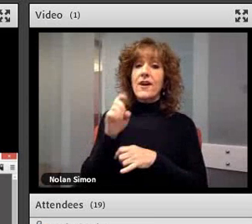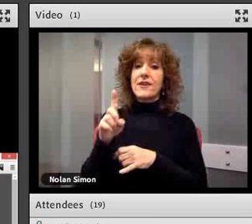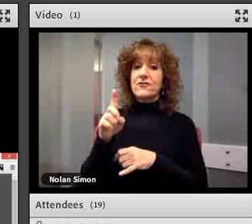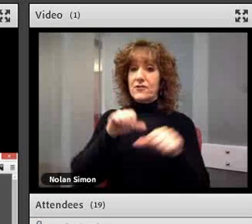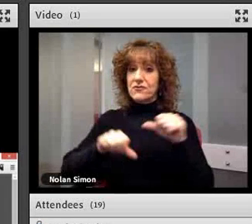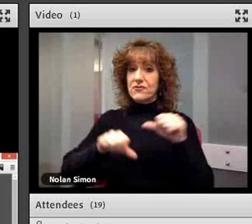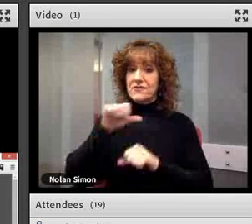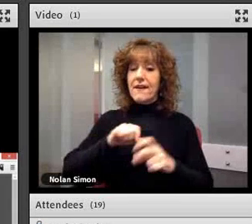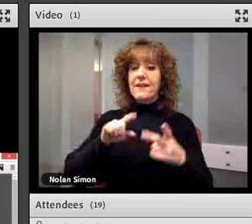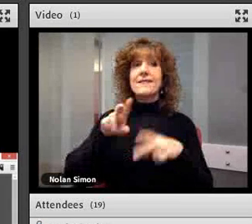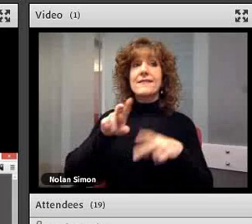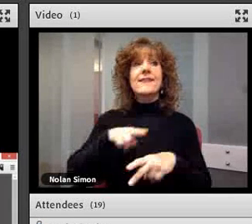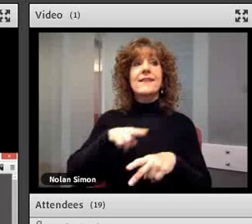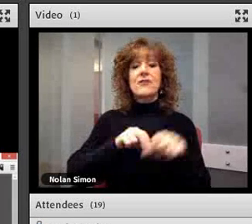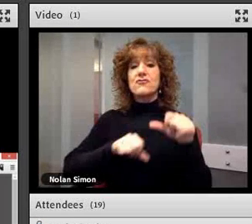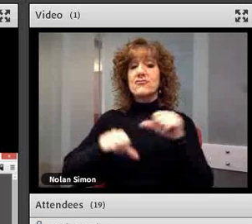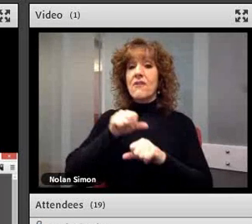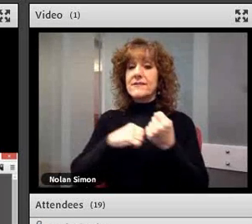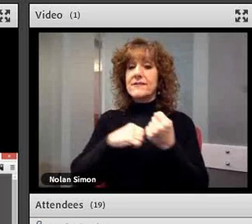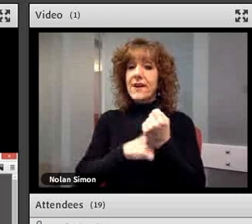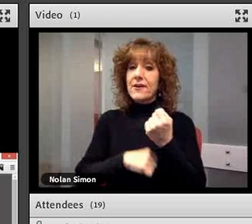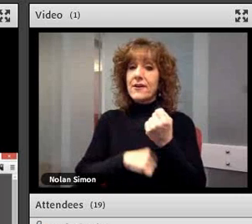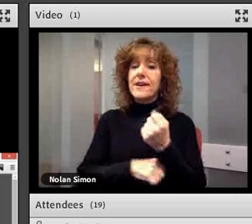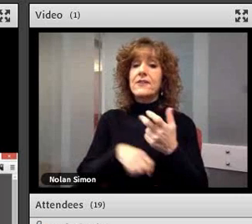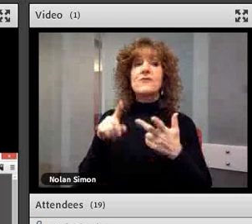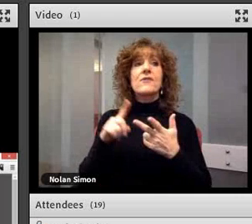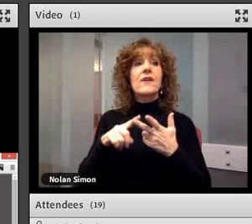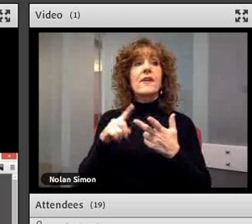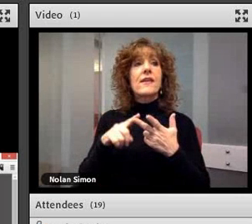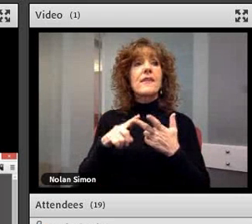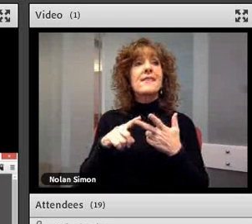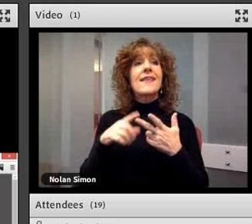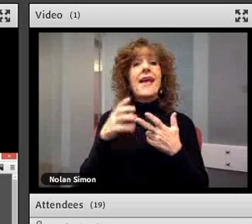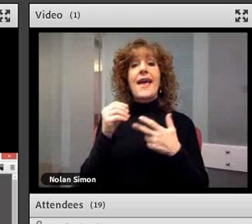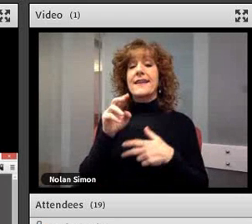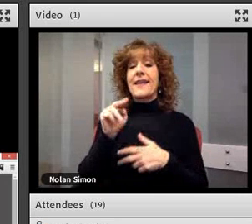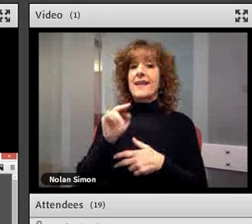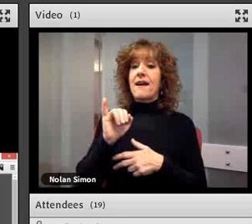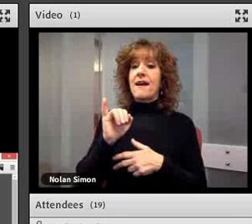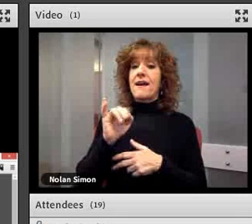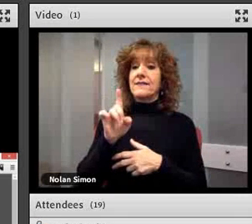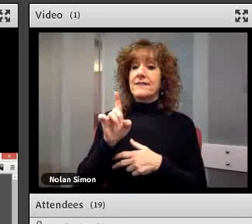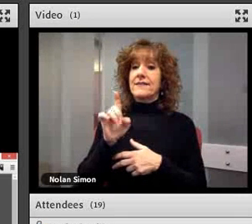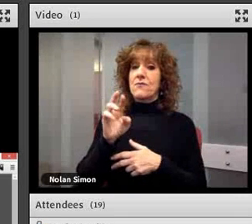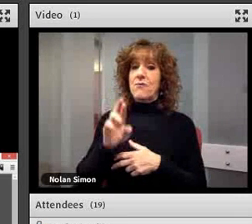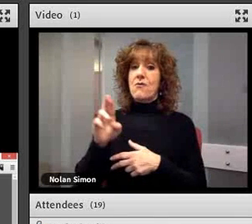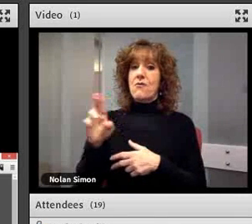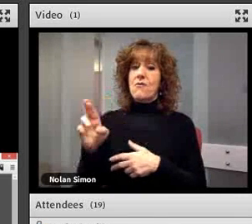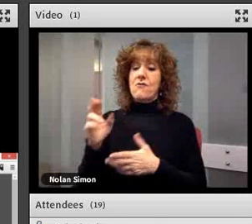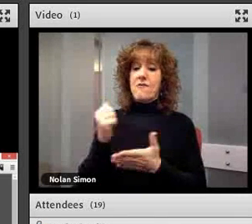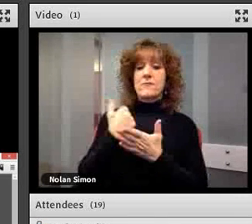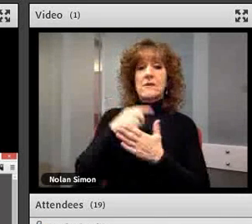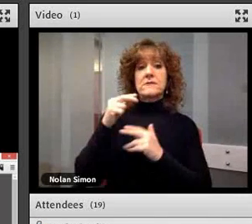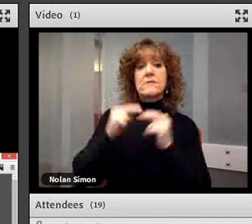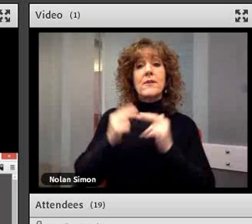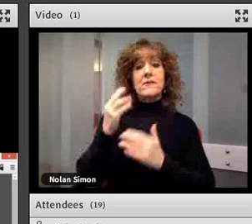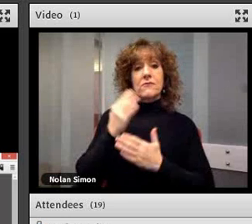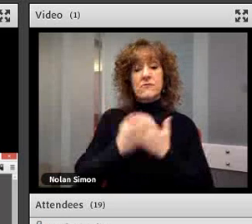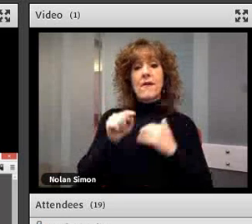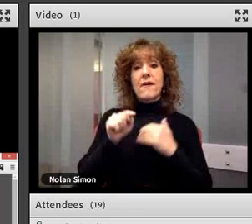National Science Foundation, and NIDRR that helped us build some of the tools that are on the